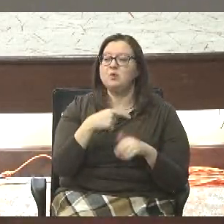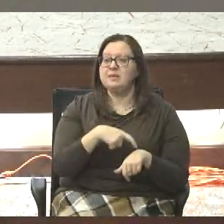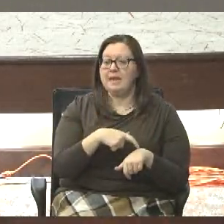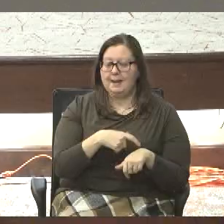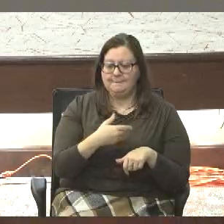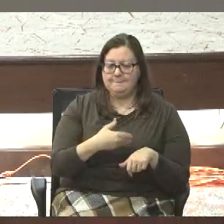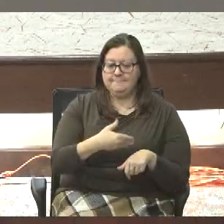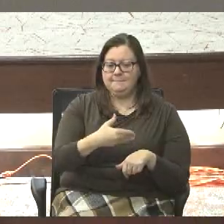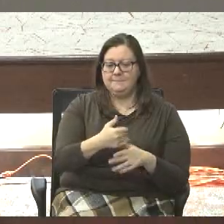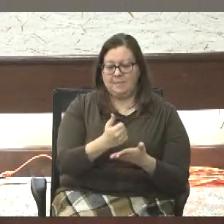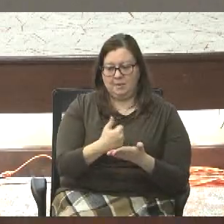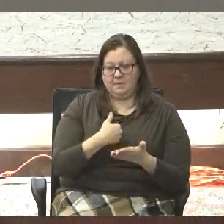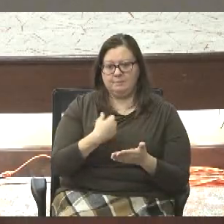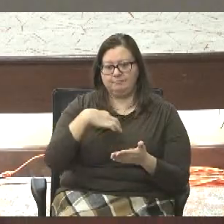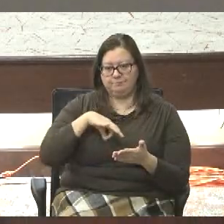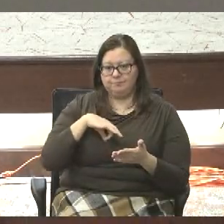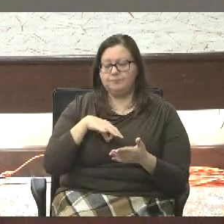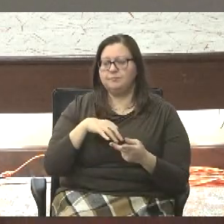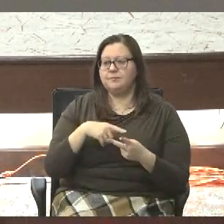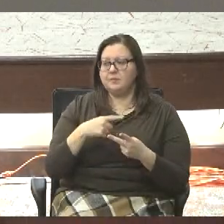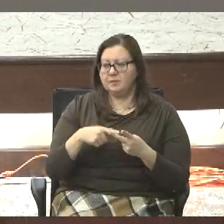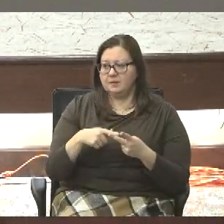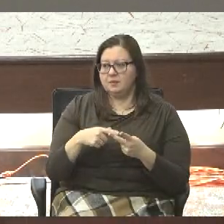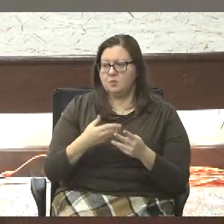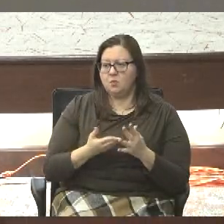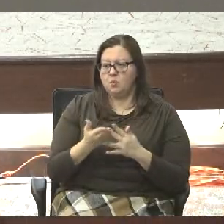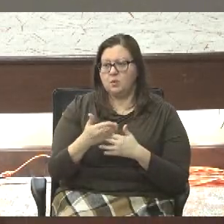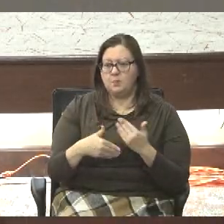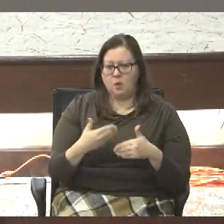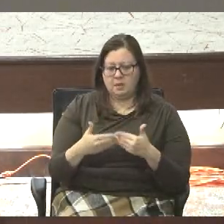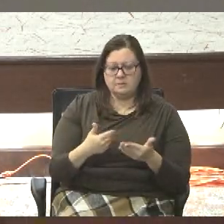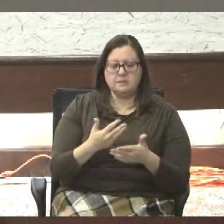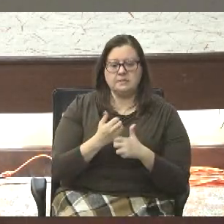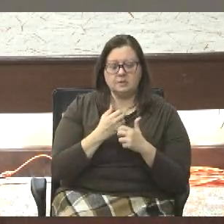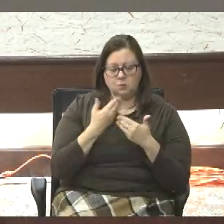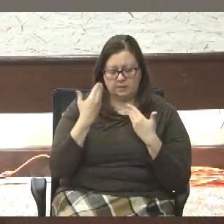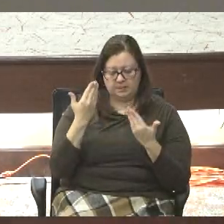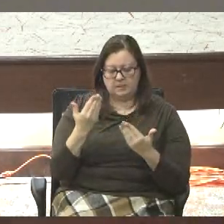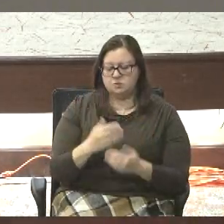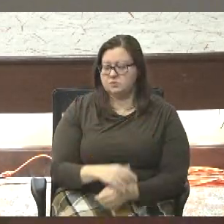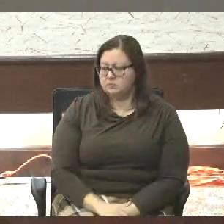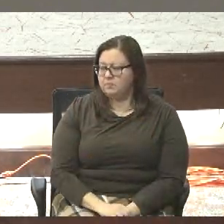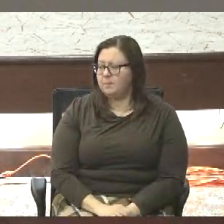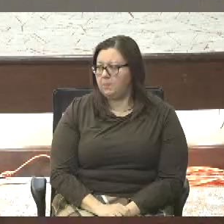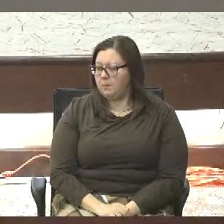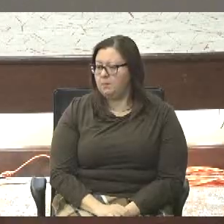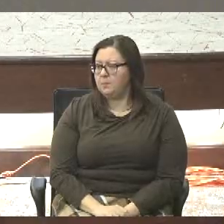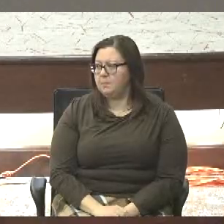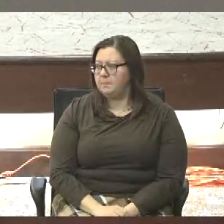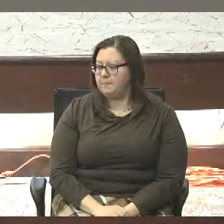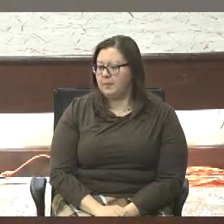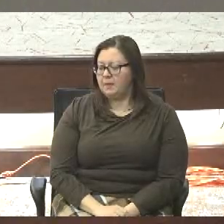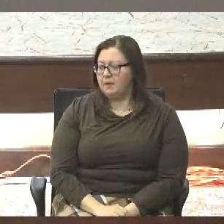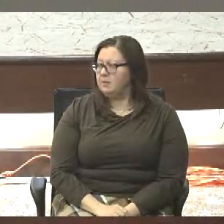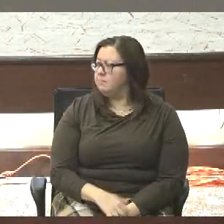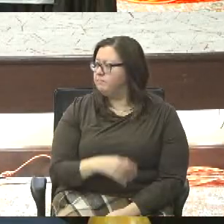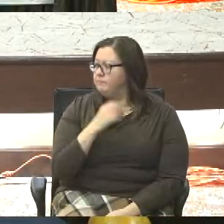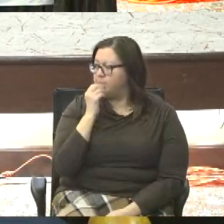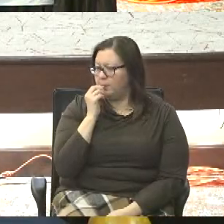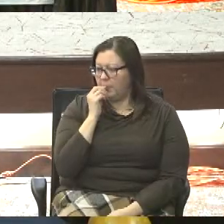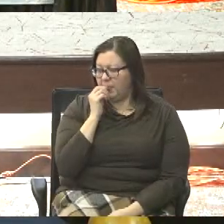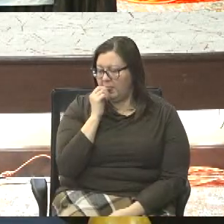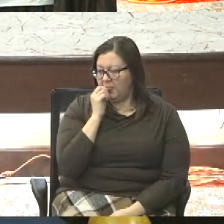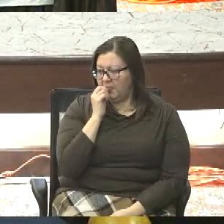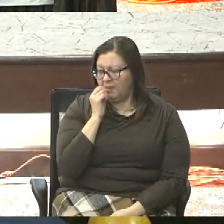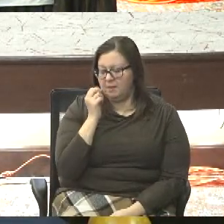useful, and we look forward to hearing from you throughout the process and getting your recommendations in June. I appreciate it. Thank